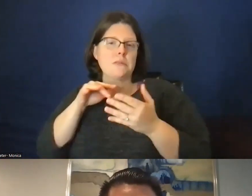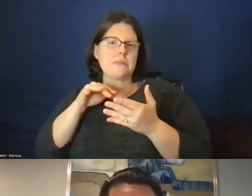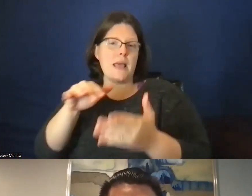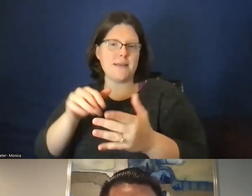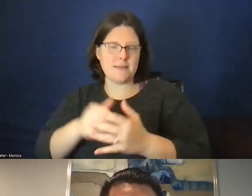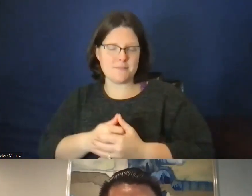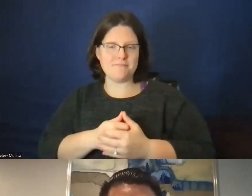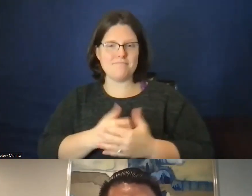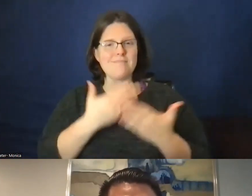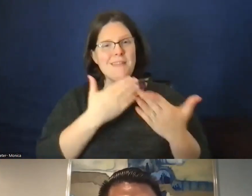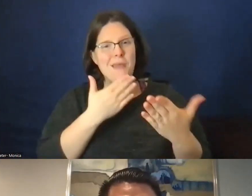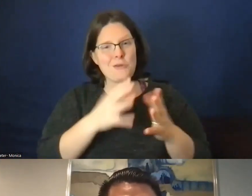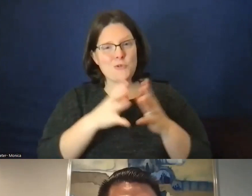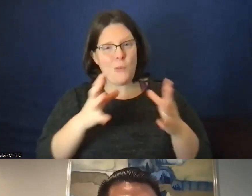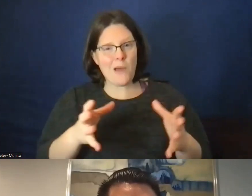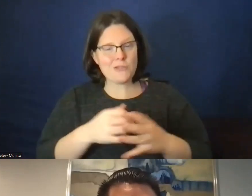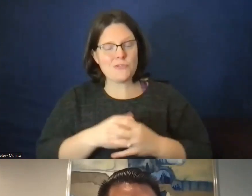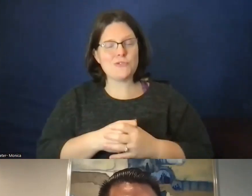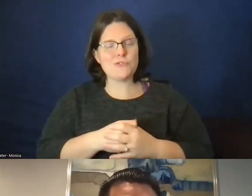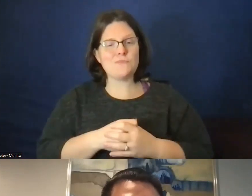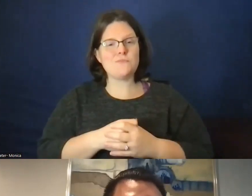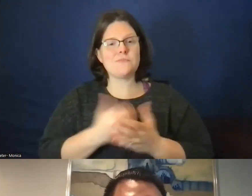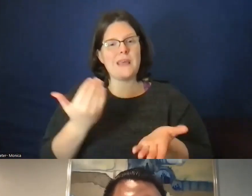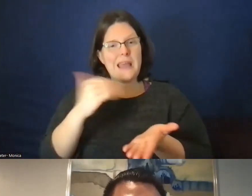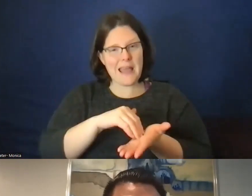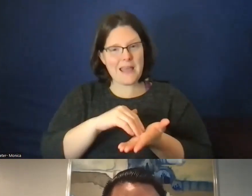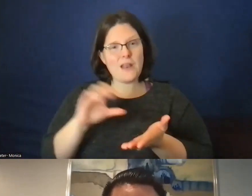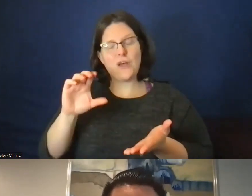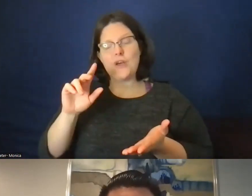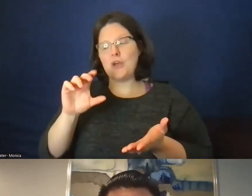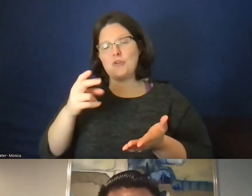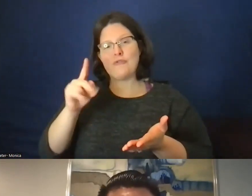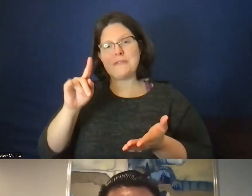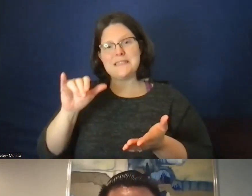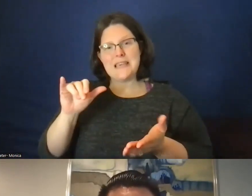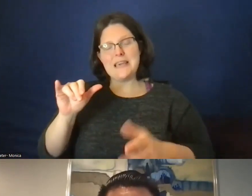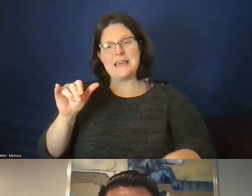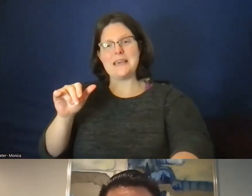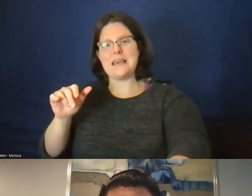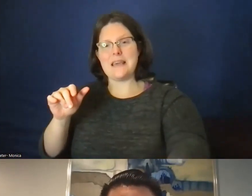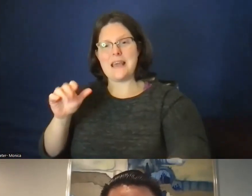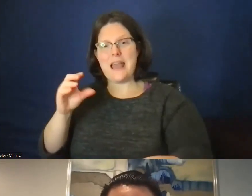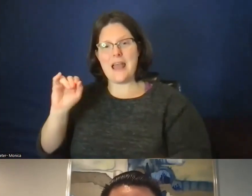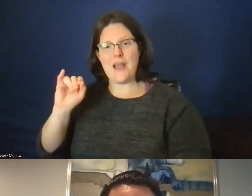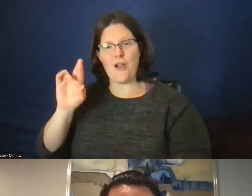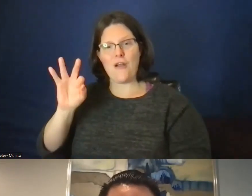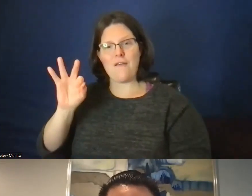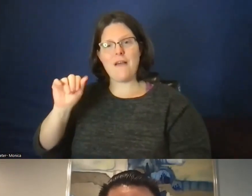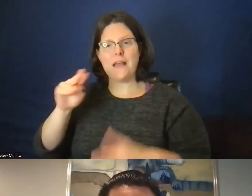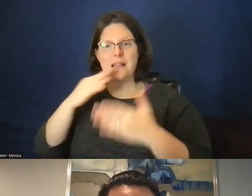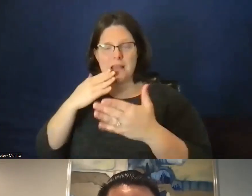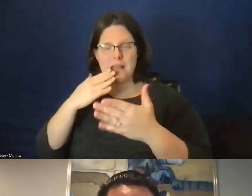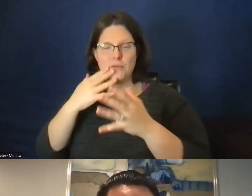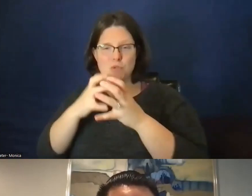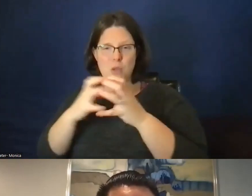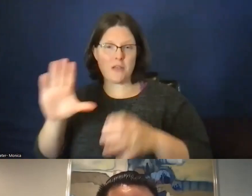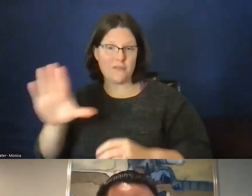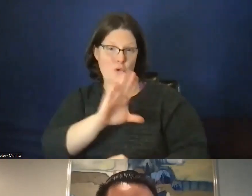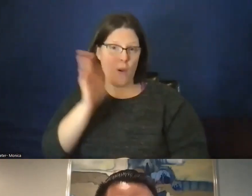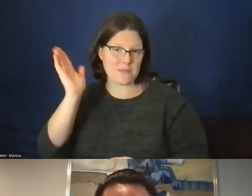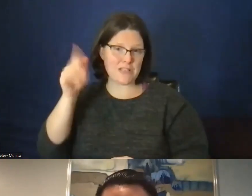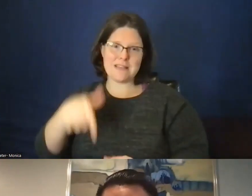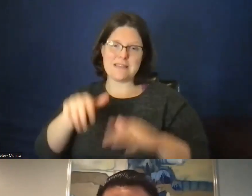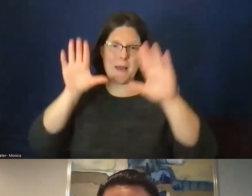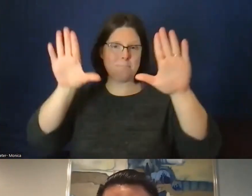Thank you very much. Well, once again, Christy and Irfan, thank you very much for your presentations. I think we had an